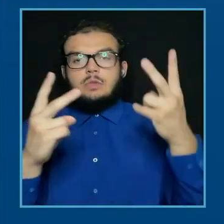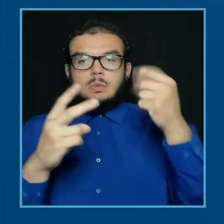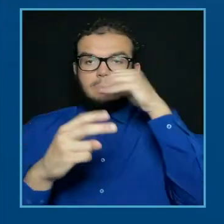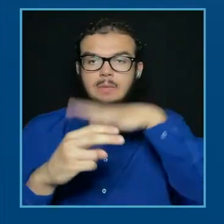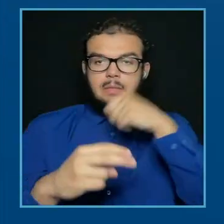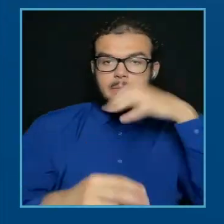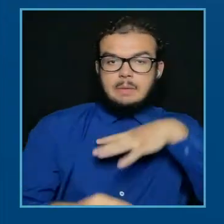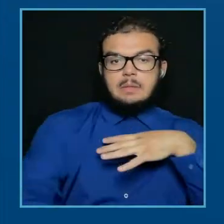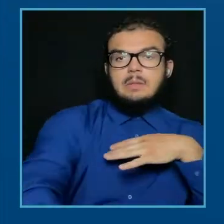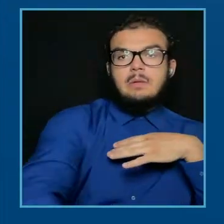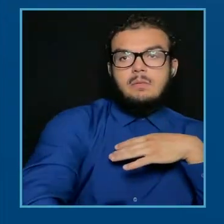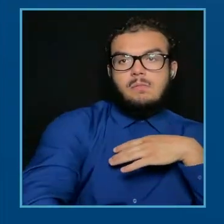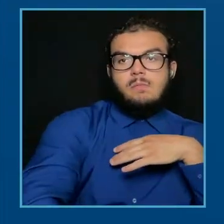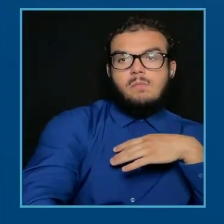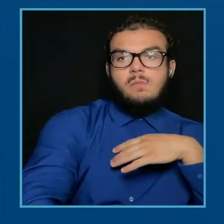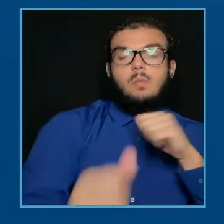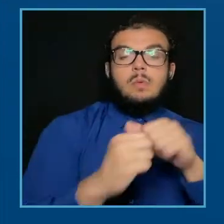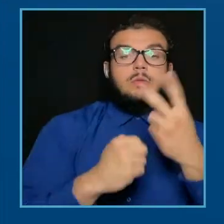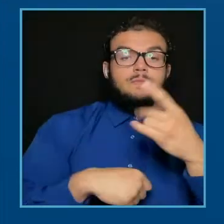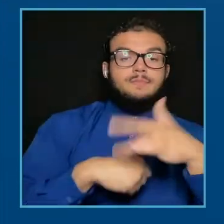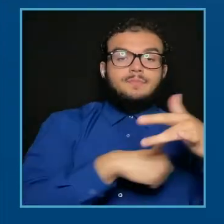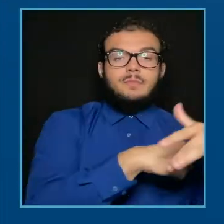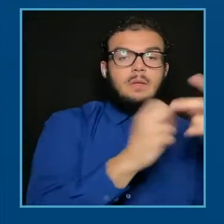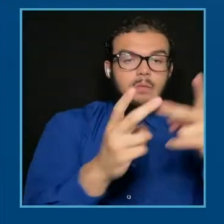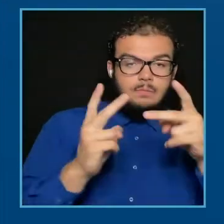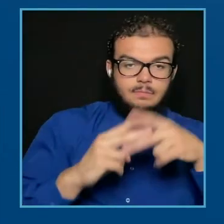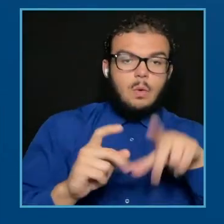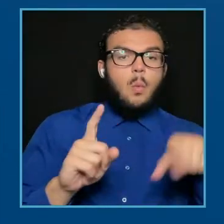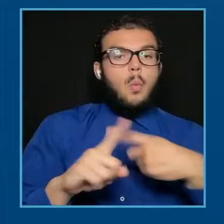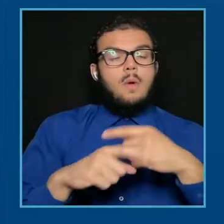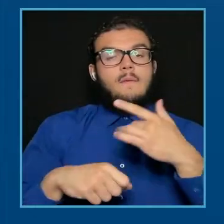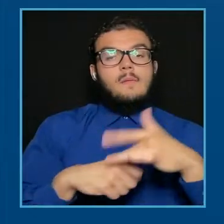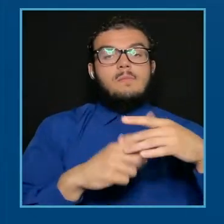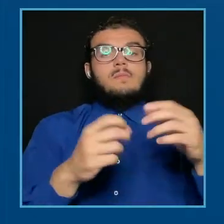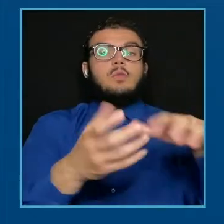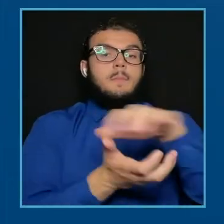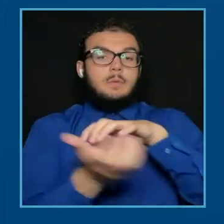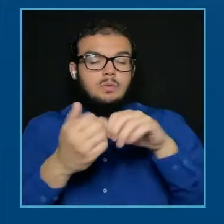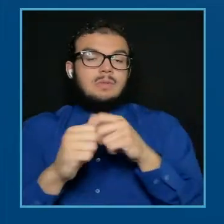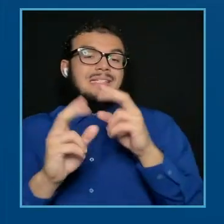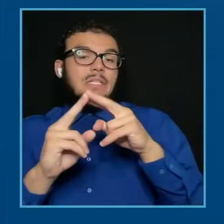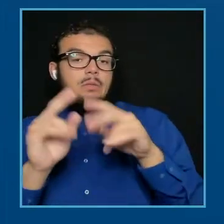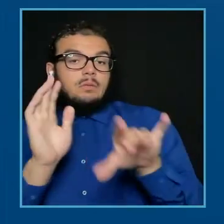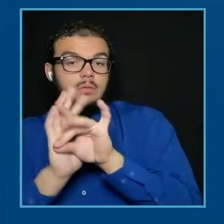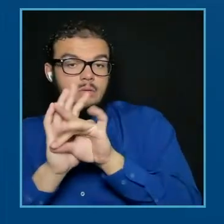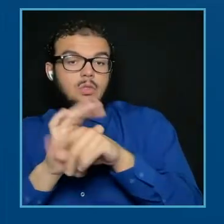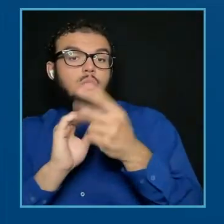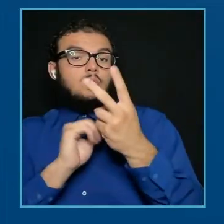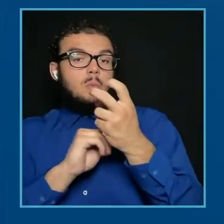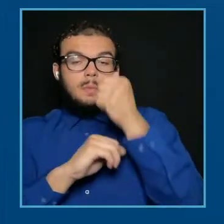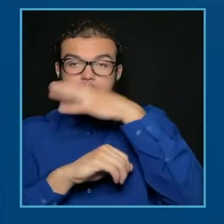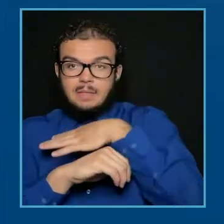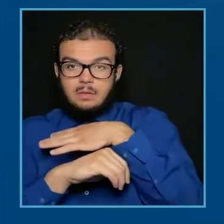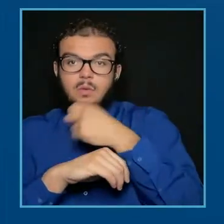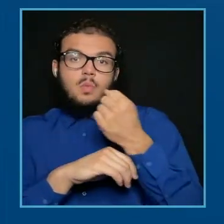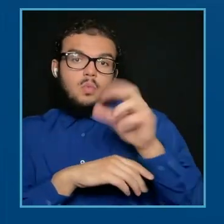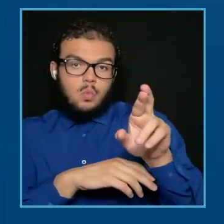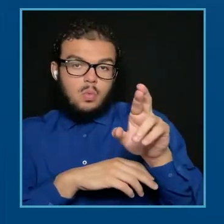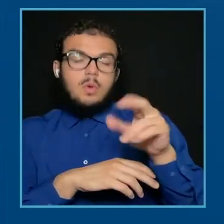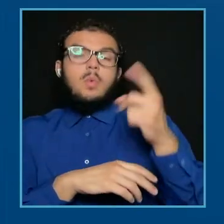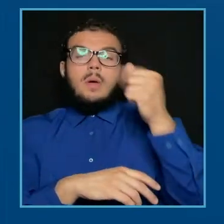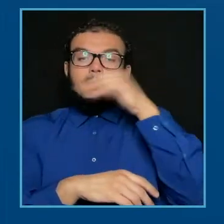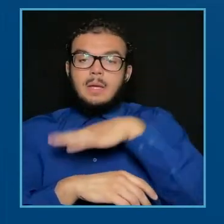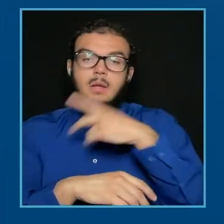2 vacant positions. The only available combination for the committee is to either elect 2 more men or 1 man and